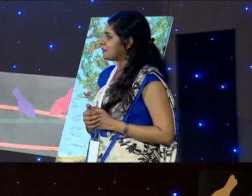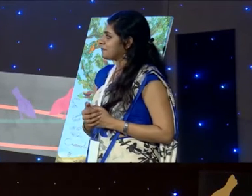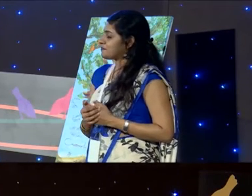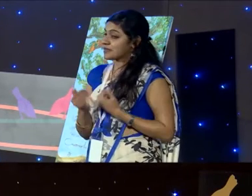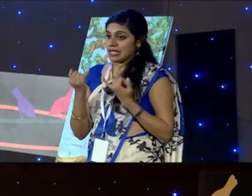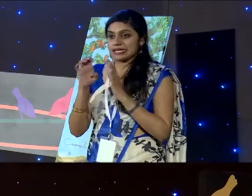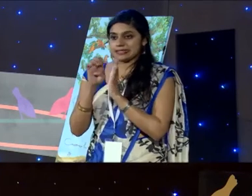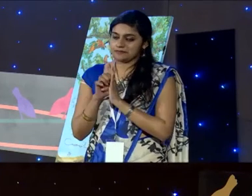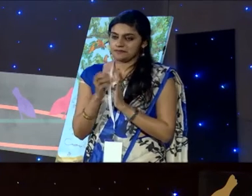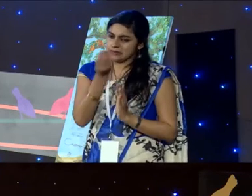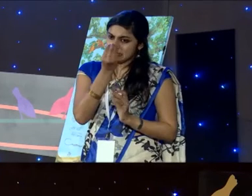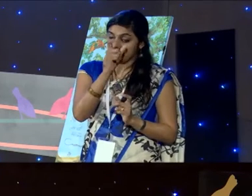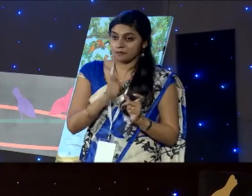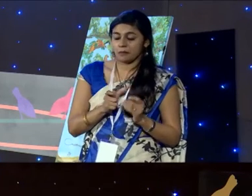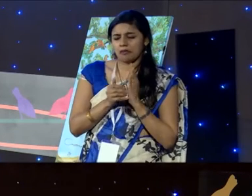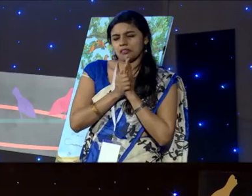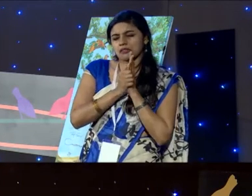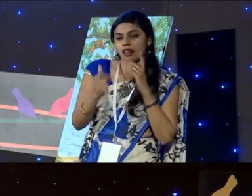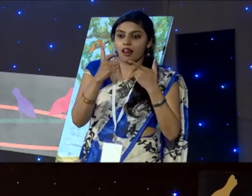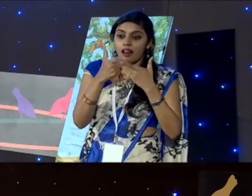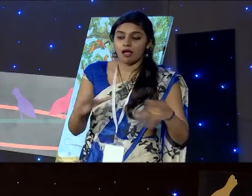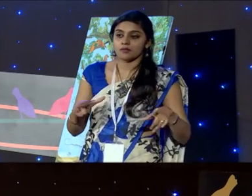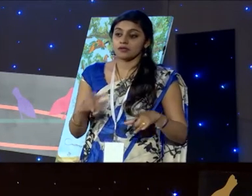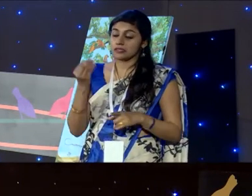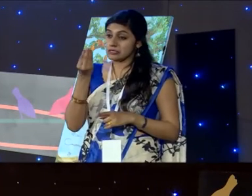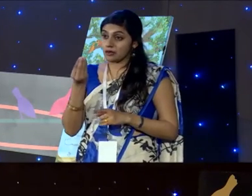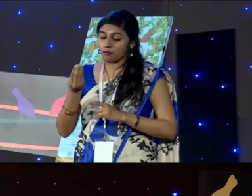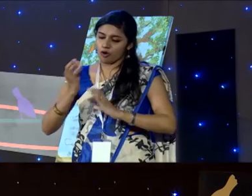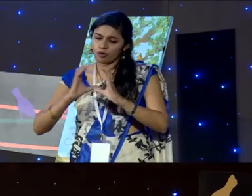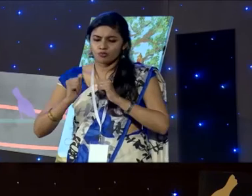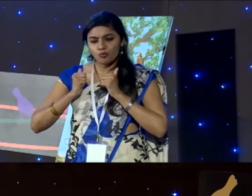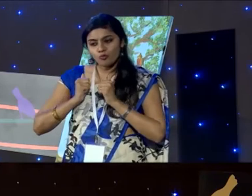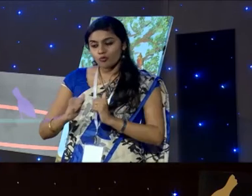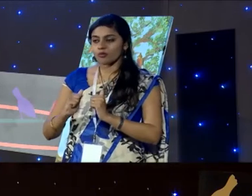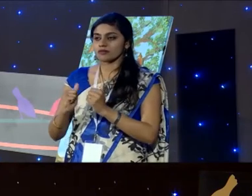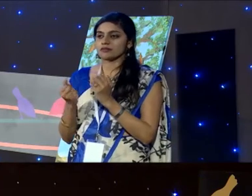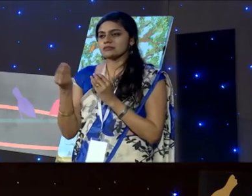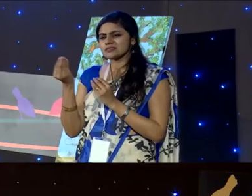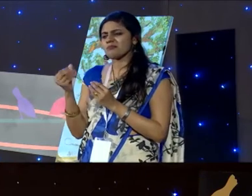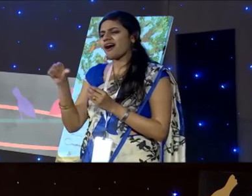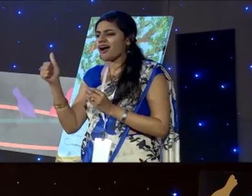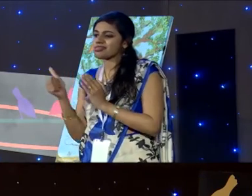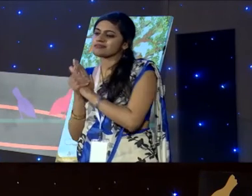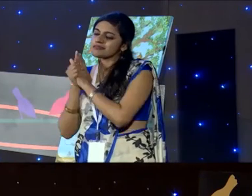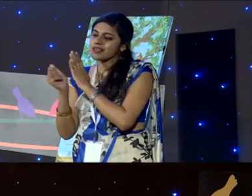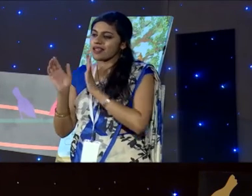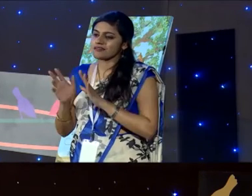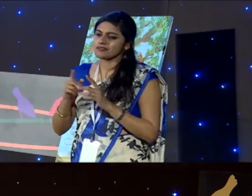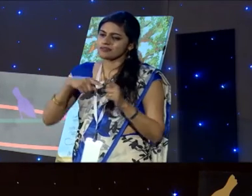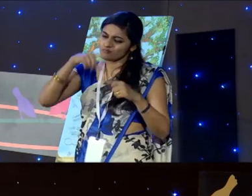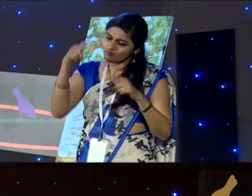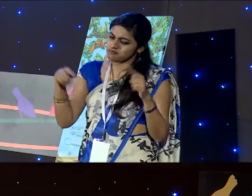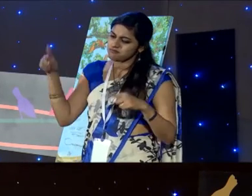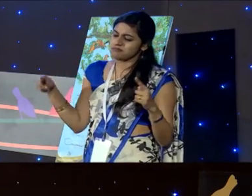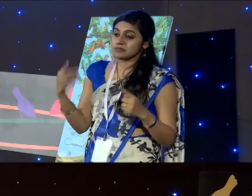in language or in social skills, but other people have strengths in other ways, in music or